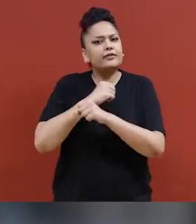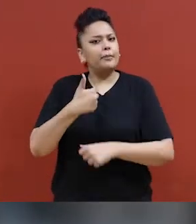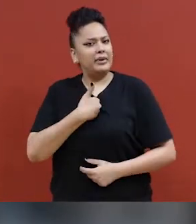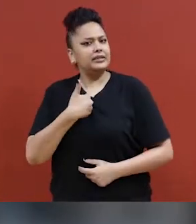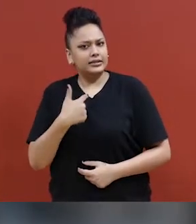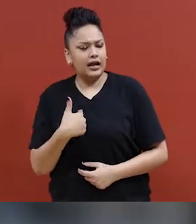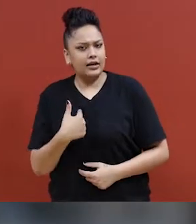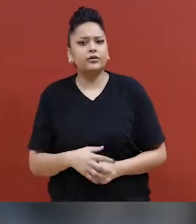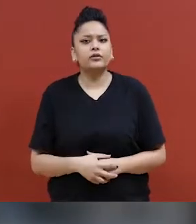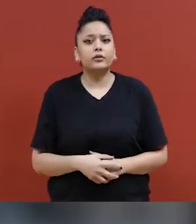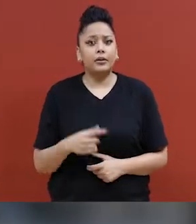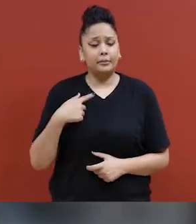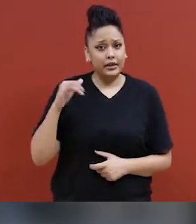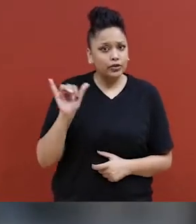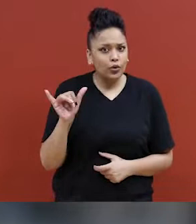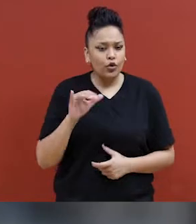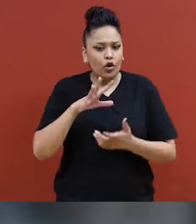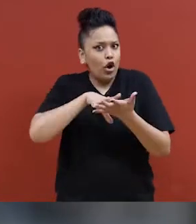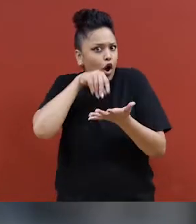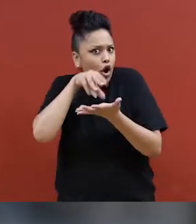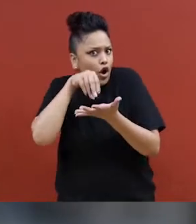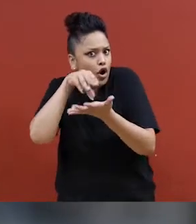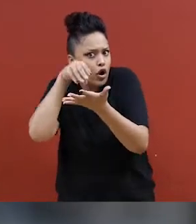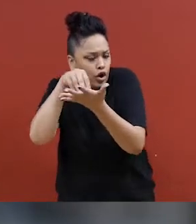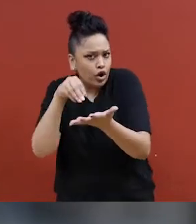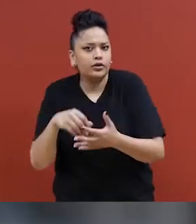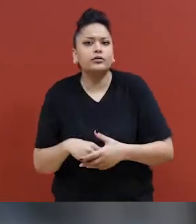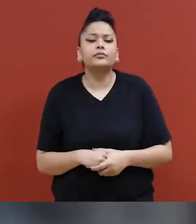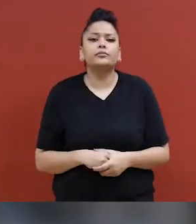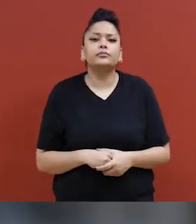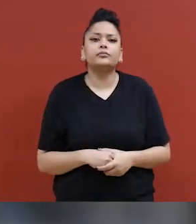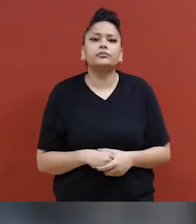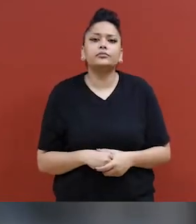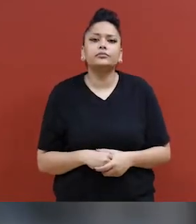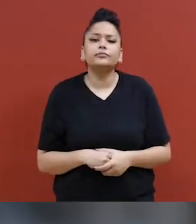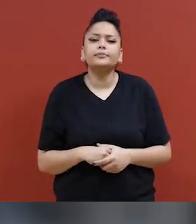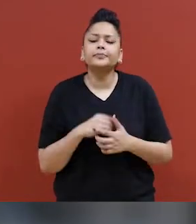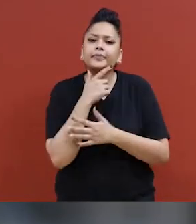defend myself. And I've also learned a lot about